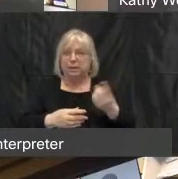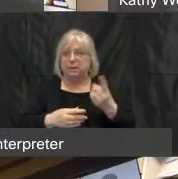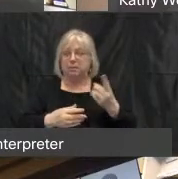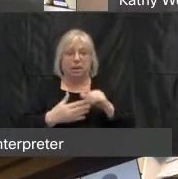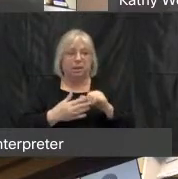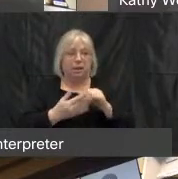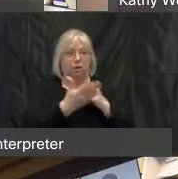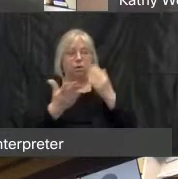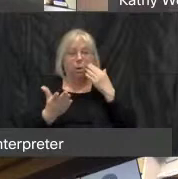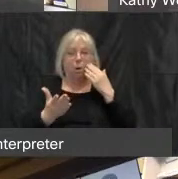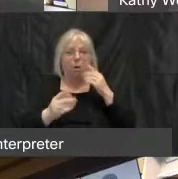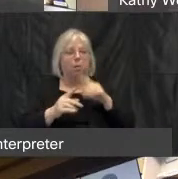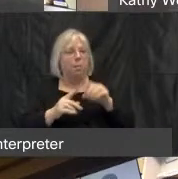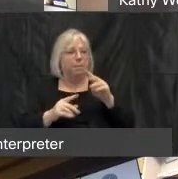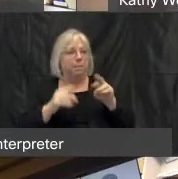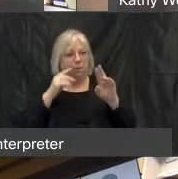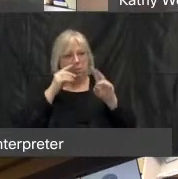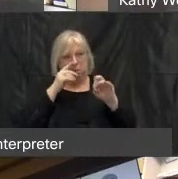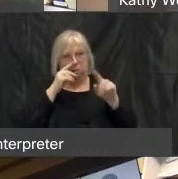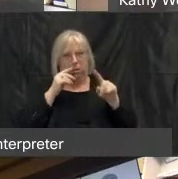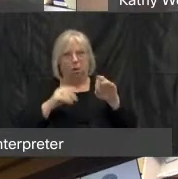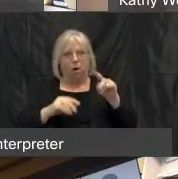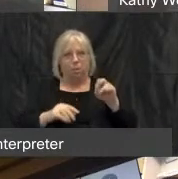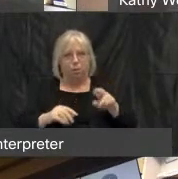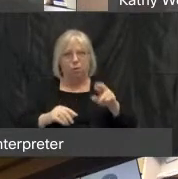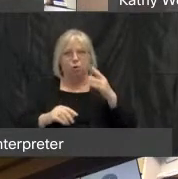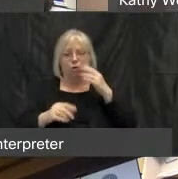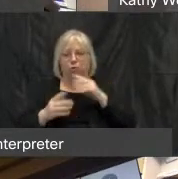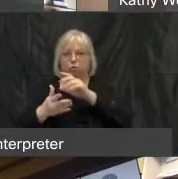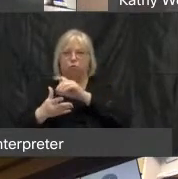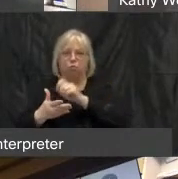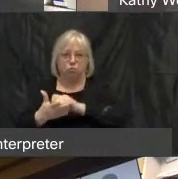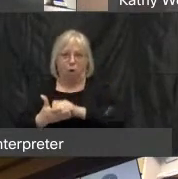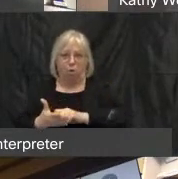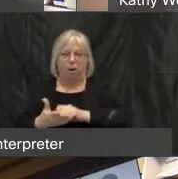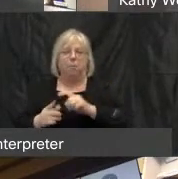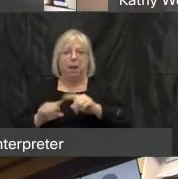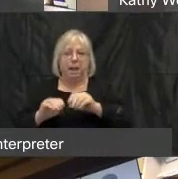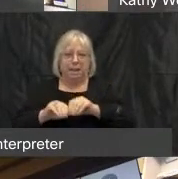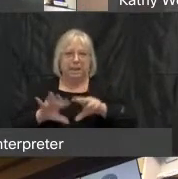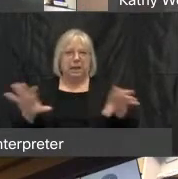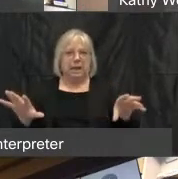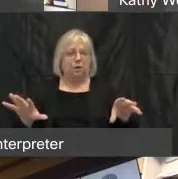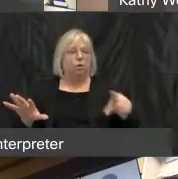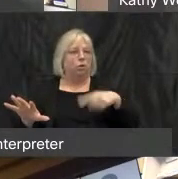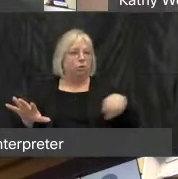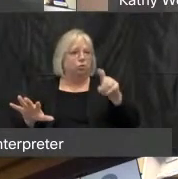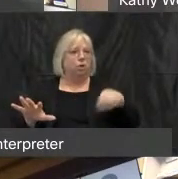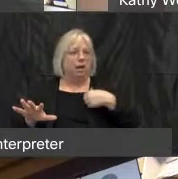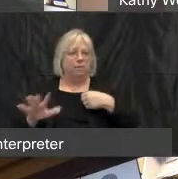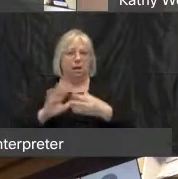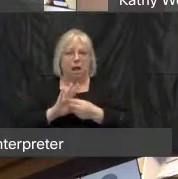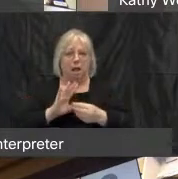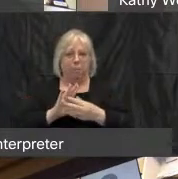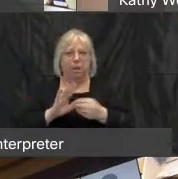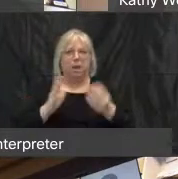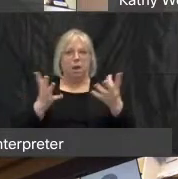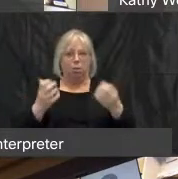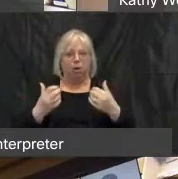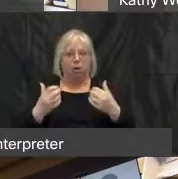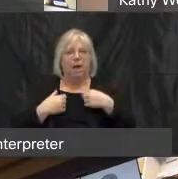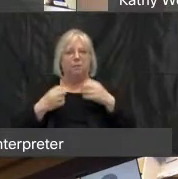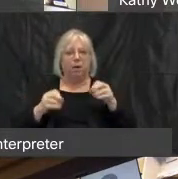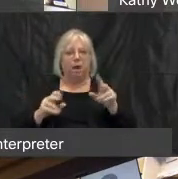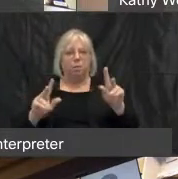know. But Mr. Carpenter drew it up, but I did send that out to you all, so you should have had a copy. I want you to have a chance to review